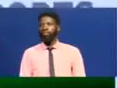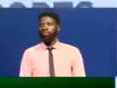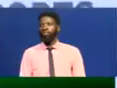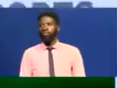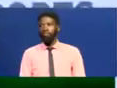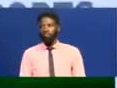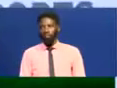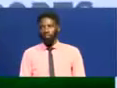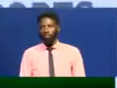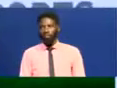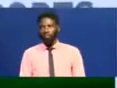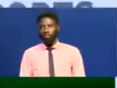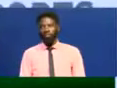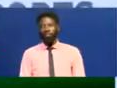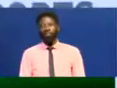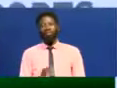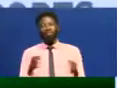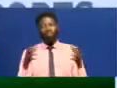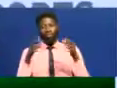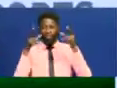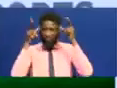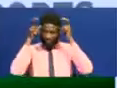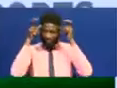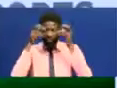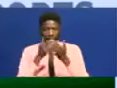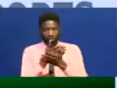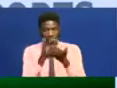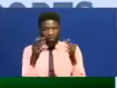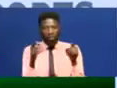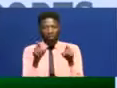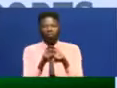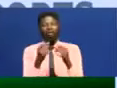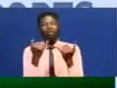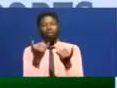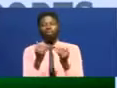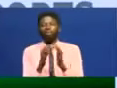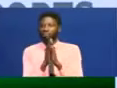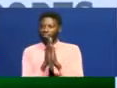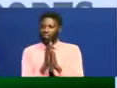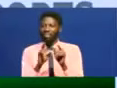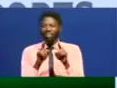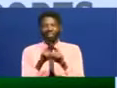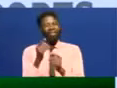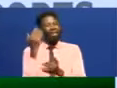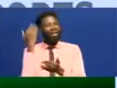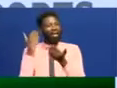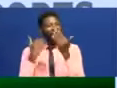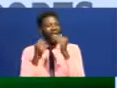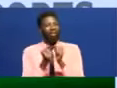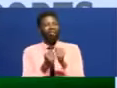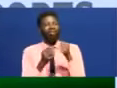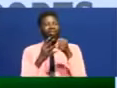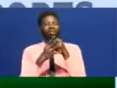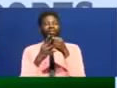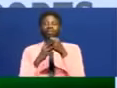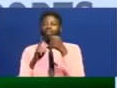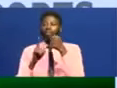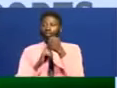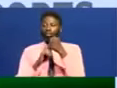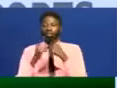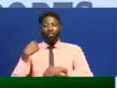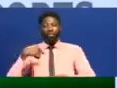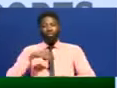Now, kamati ya roho chafu is praying that like in 96, when we got it and it was taken